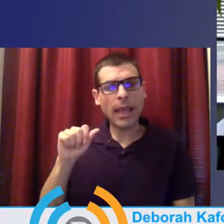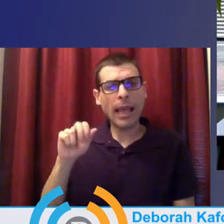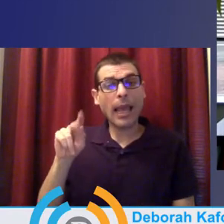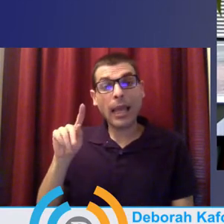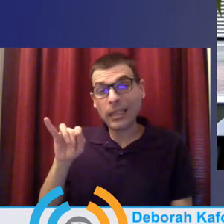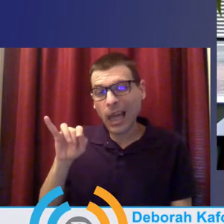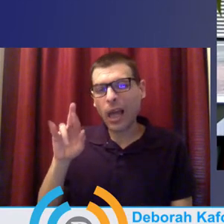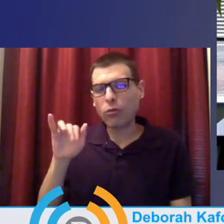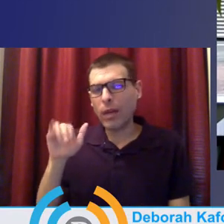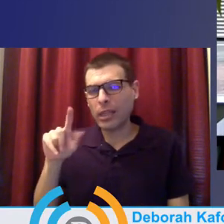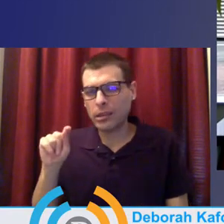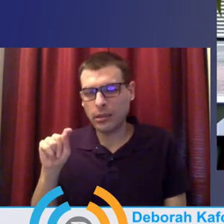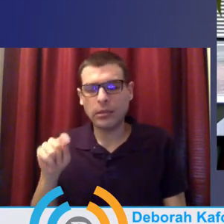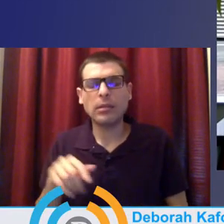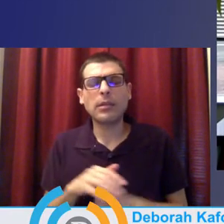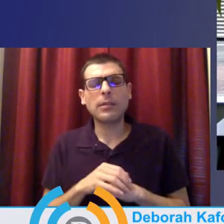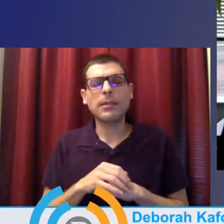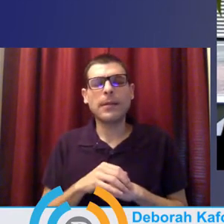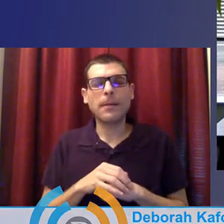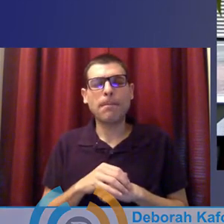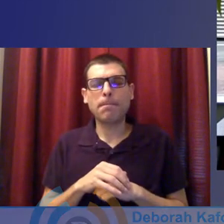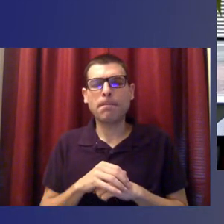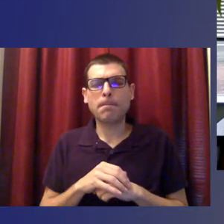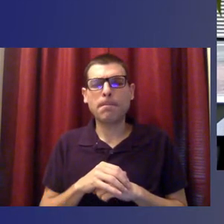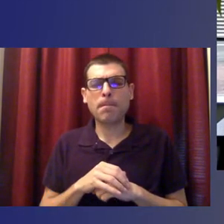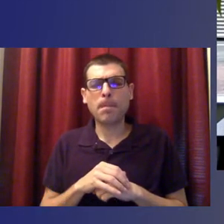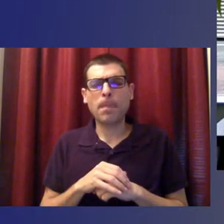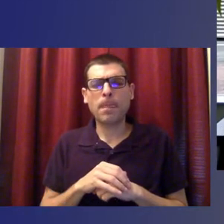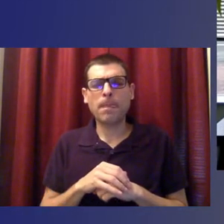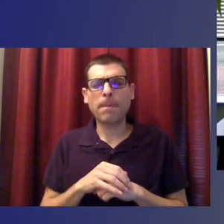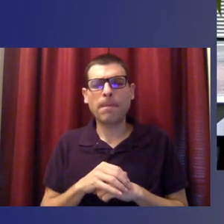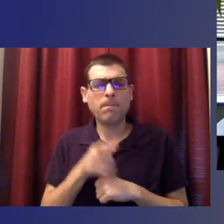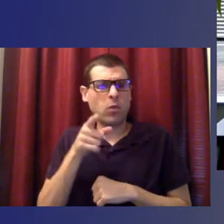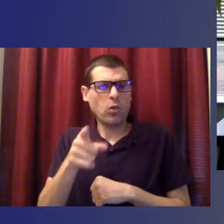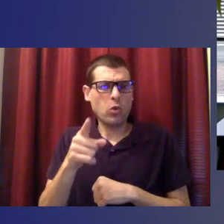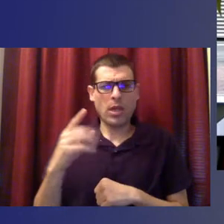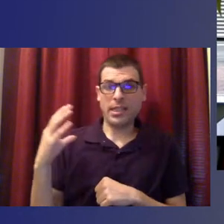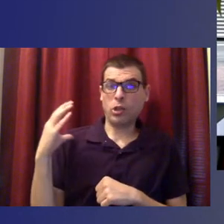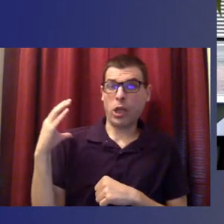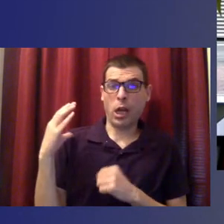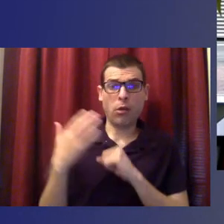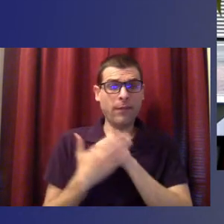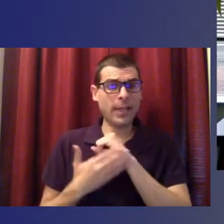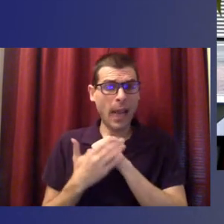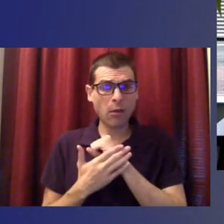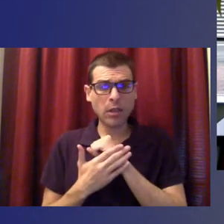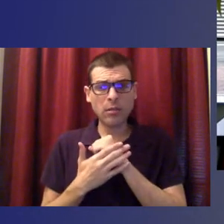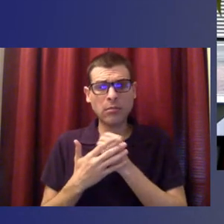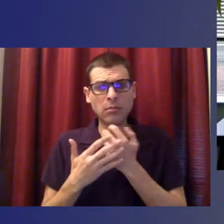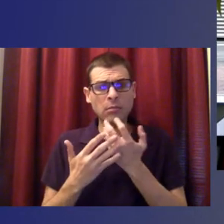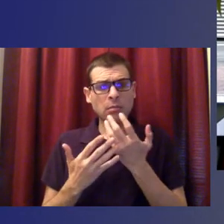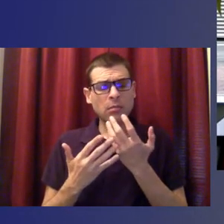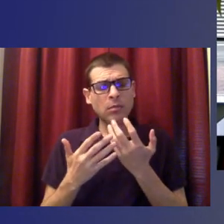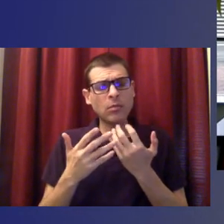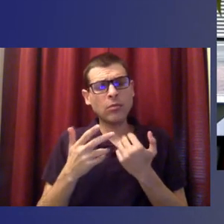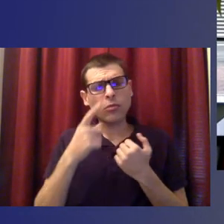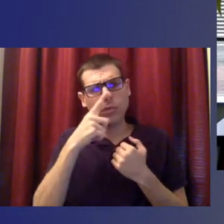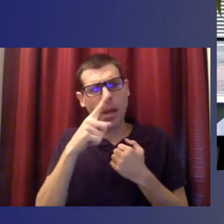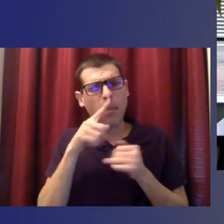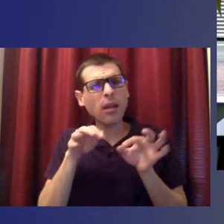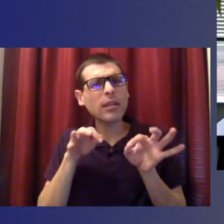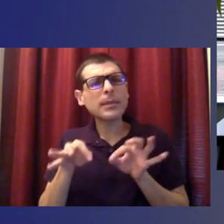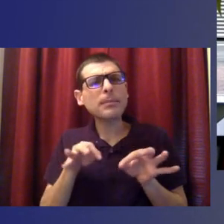what you see is in your work as chair and in your time at the county, areas where you have felt